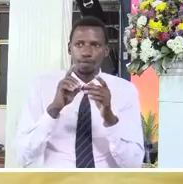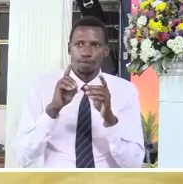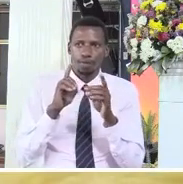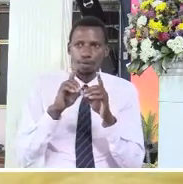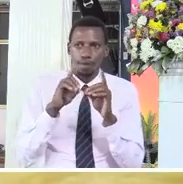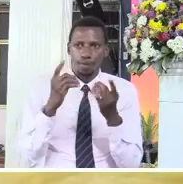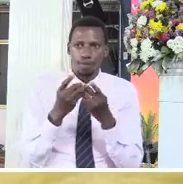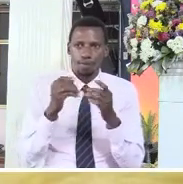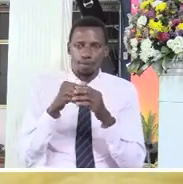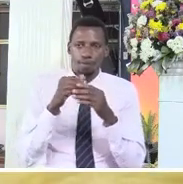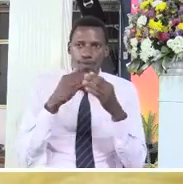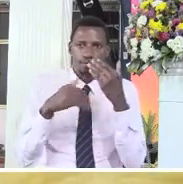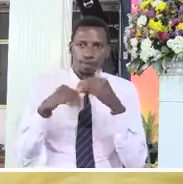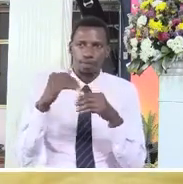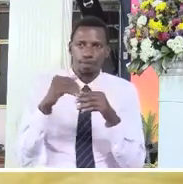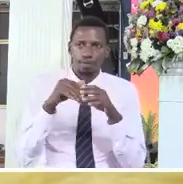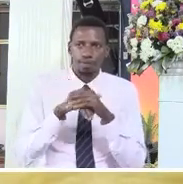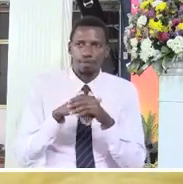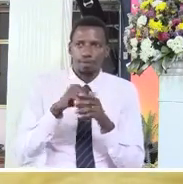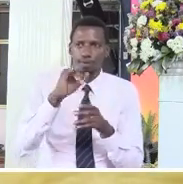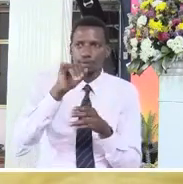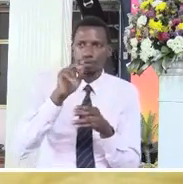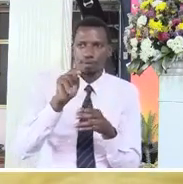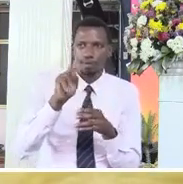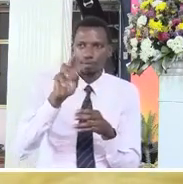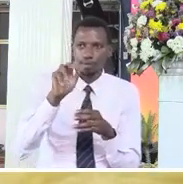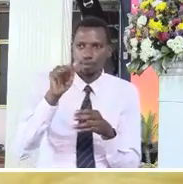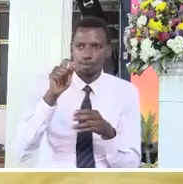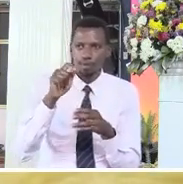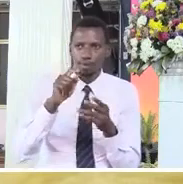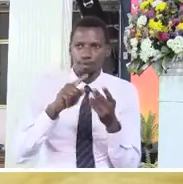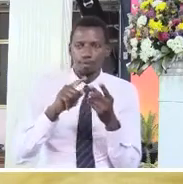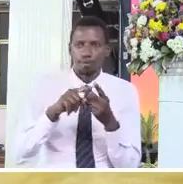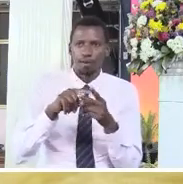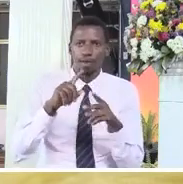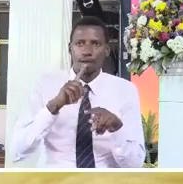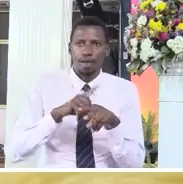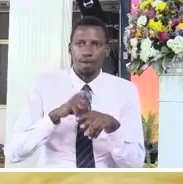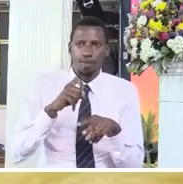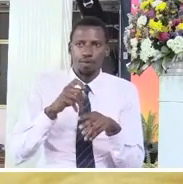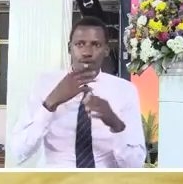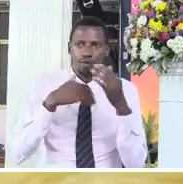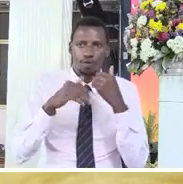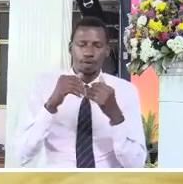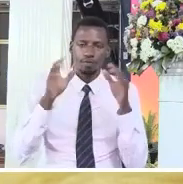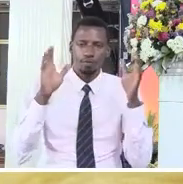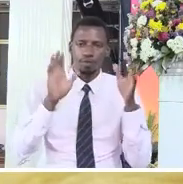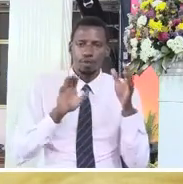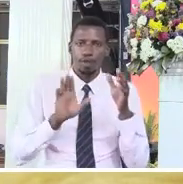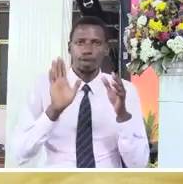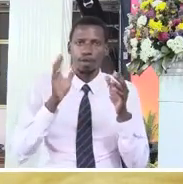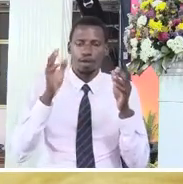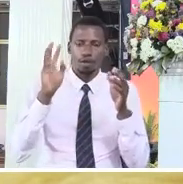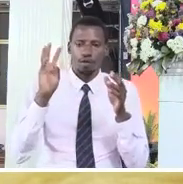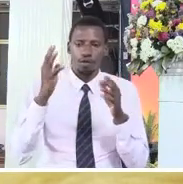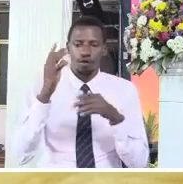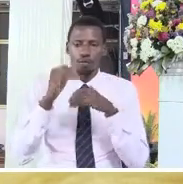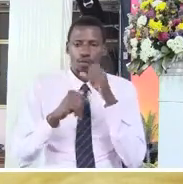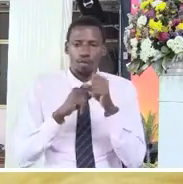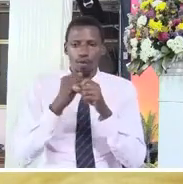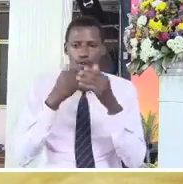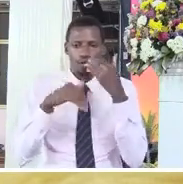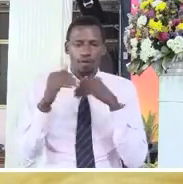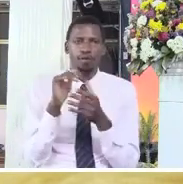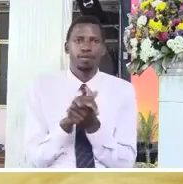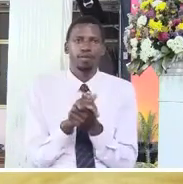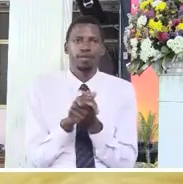the campuses in JKUAT, in University of Embu, celebrating their 4th year anniversary as well, I think we'll go a very long way.